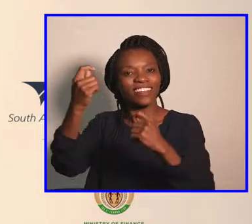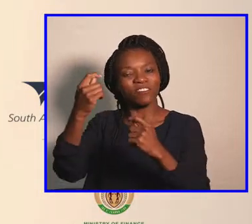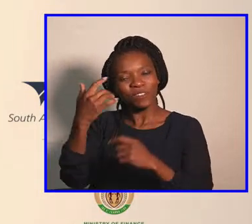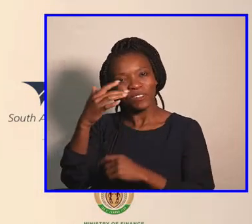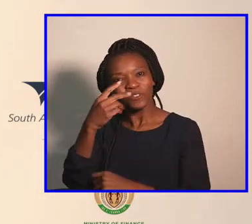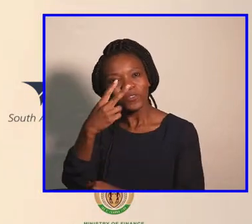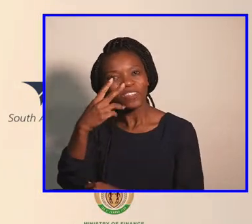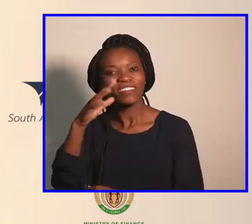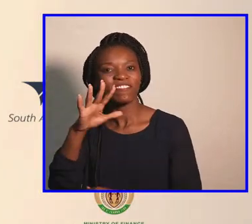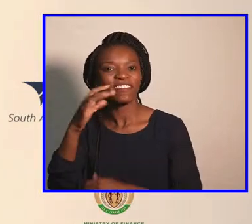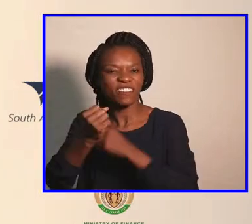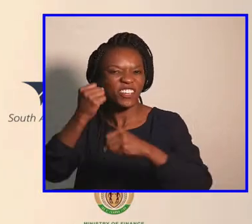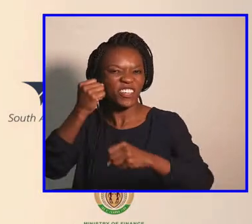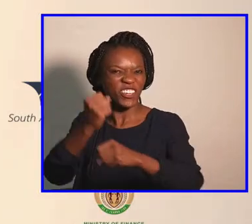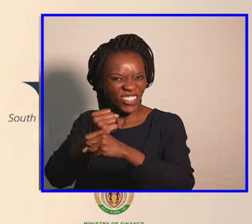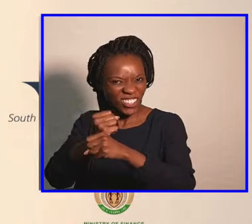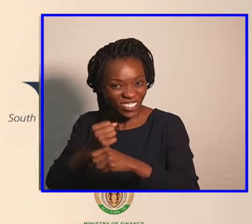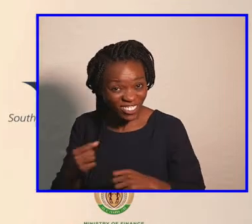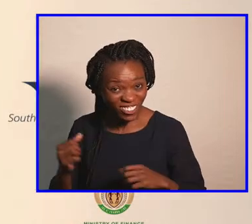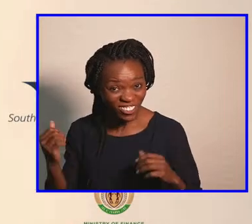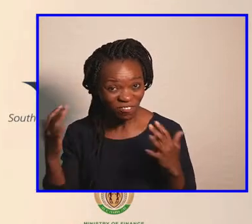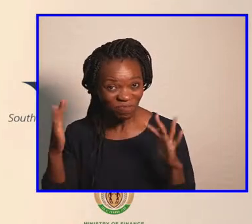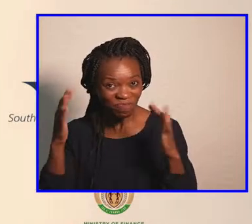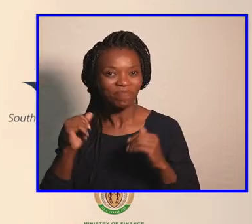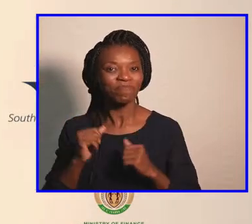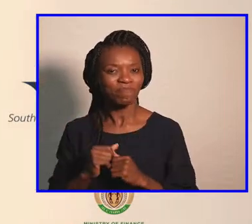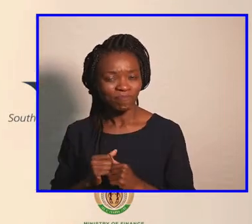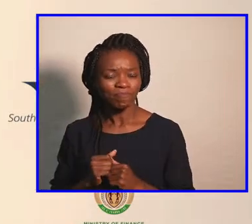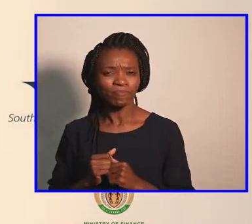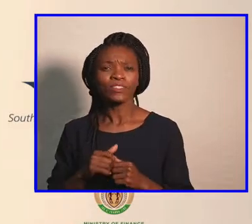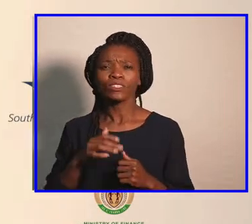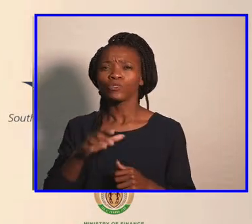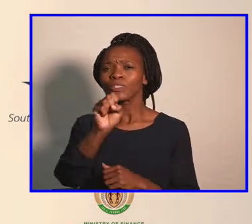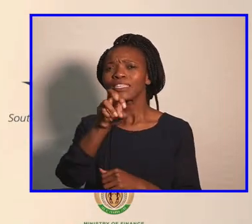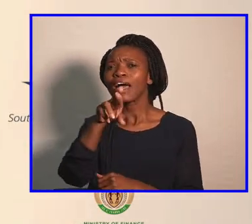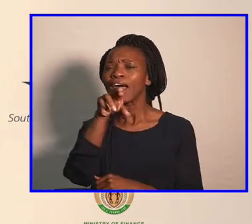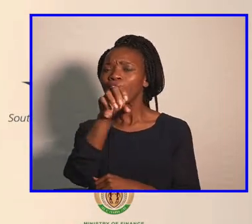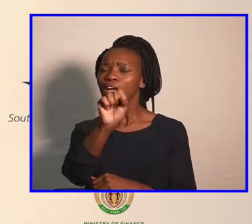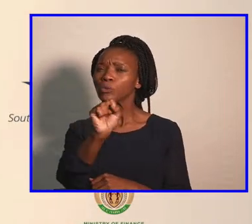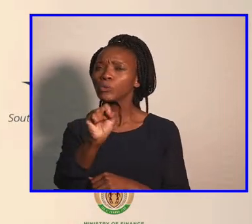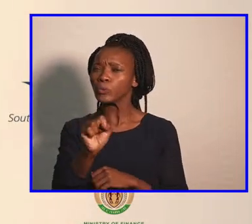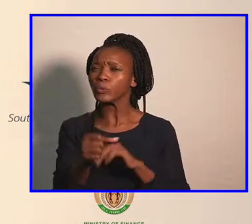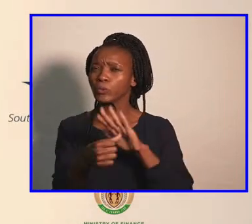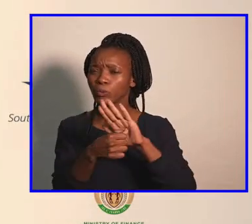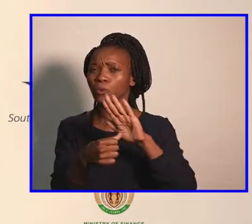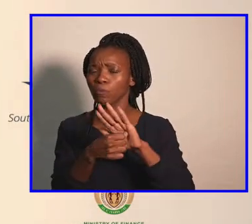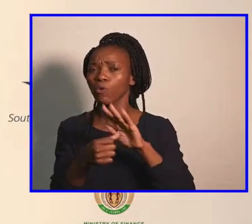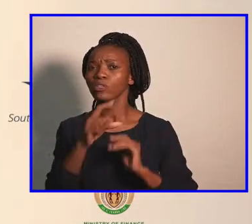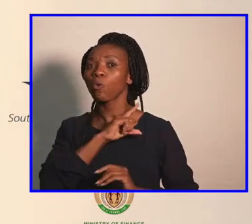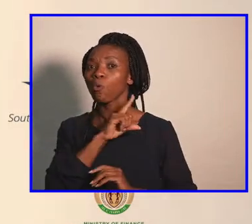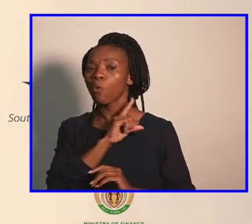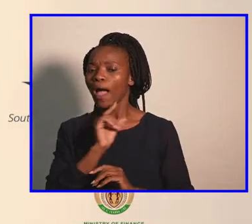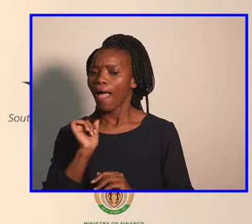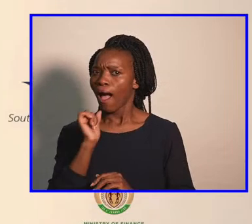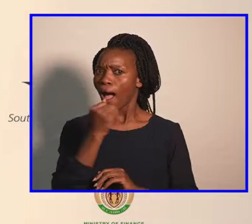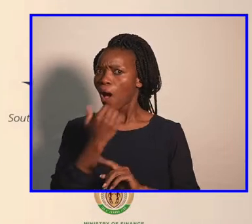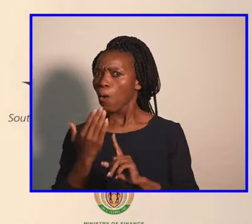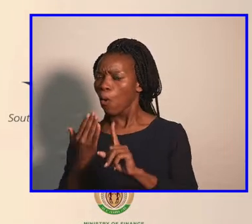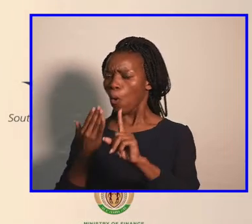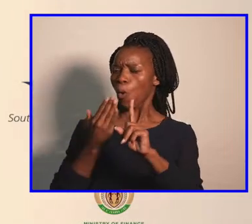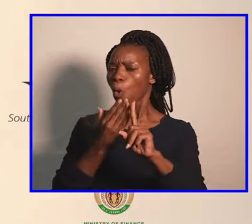anniversary. A well-functioning revenue agency is essential to achieving our developmental objective